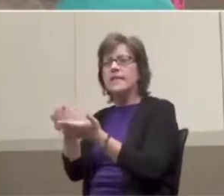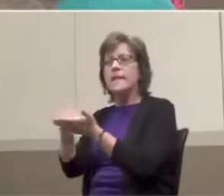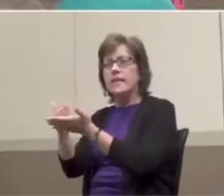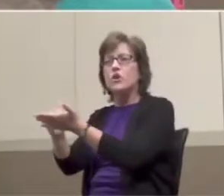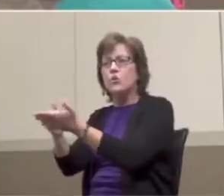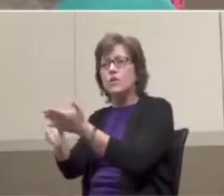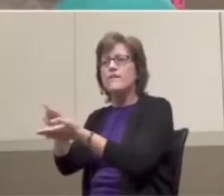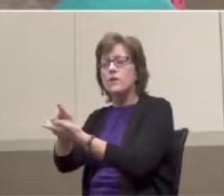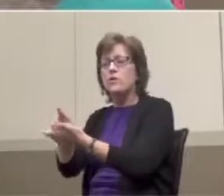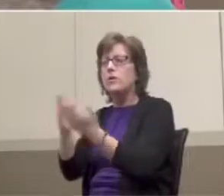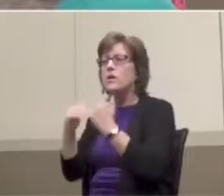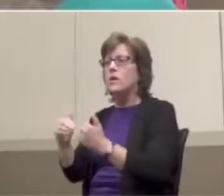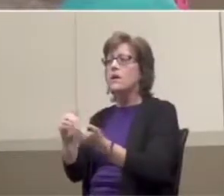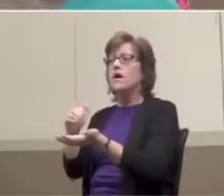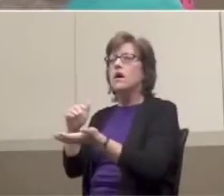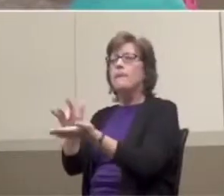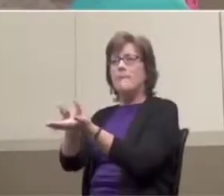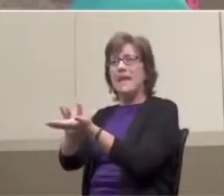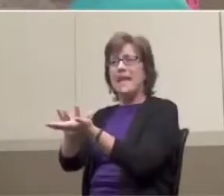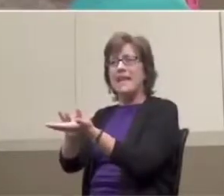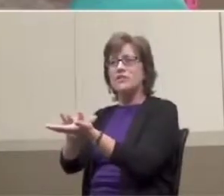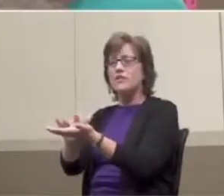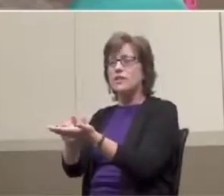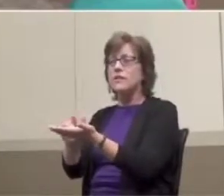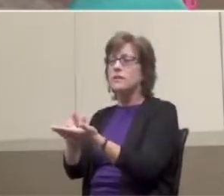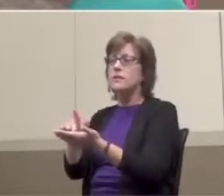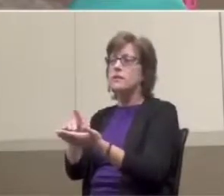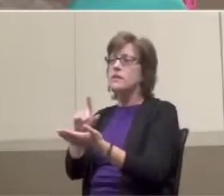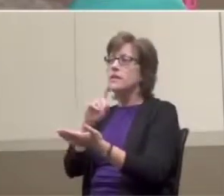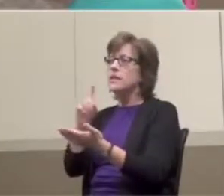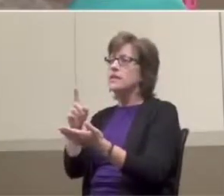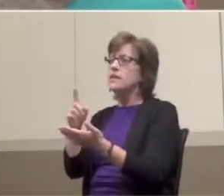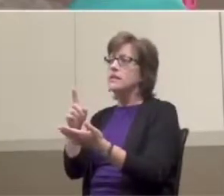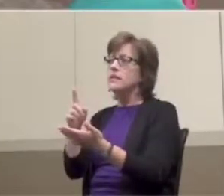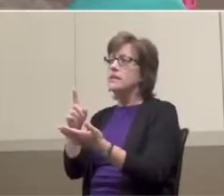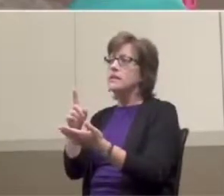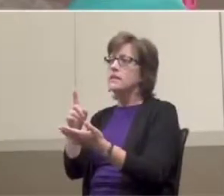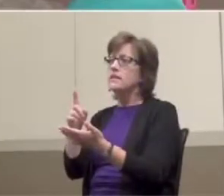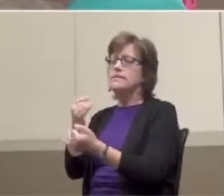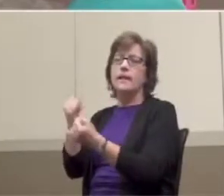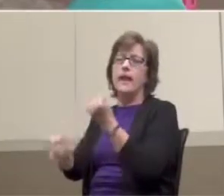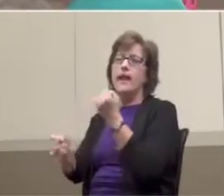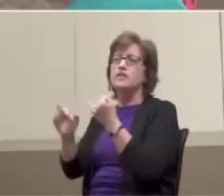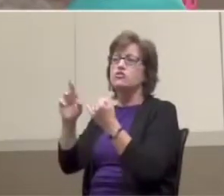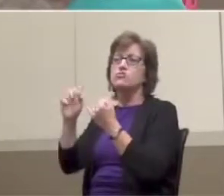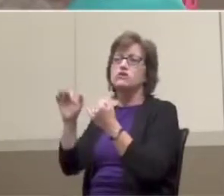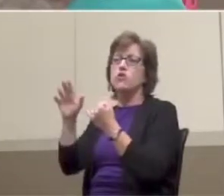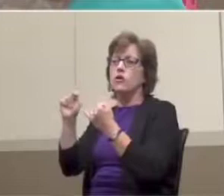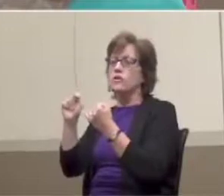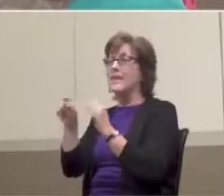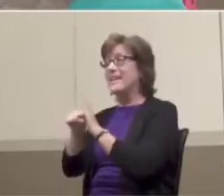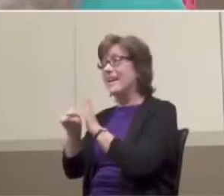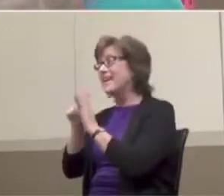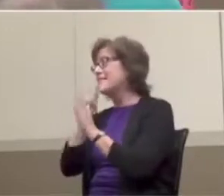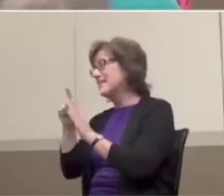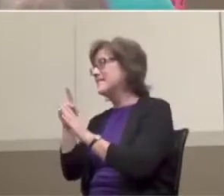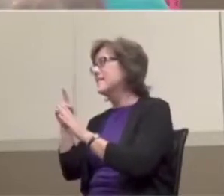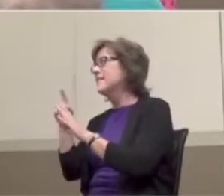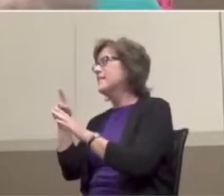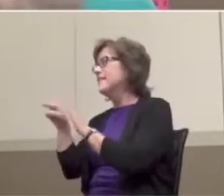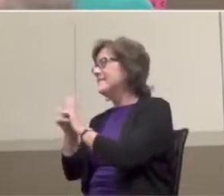Kind of medication would be as a last resort, and negatives would that be side effects